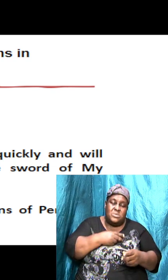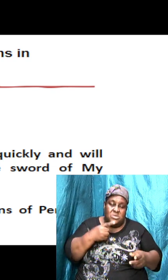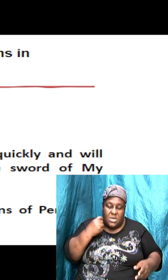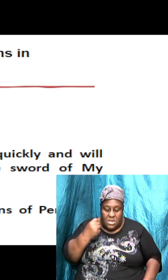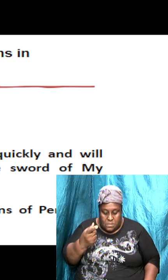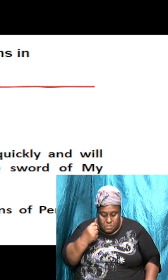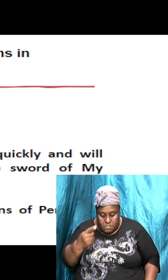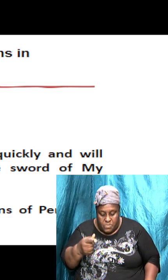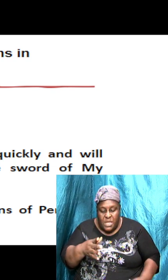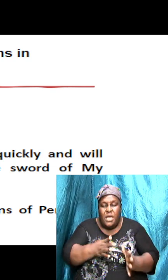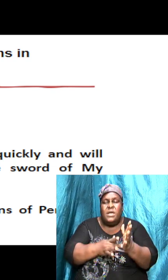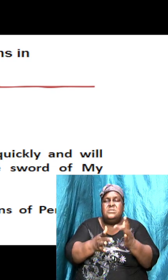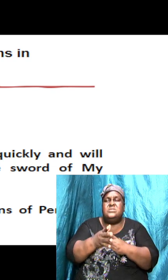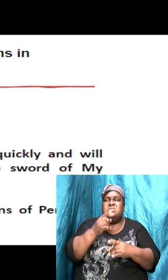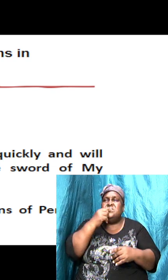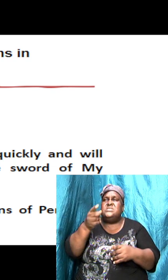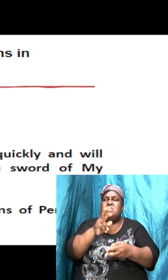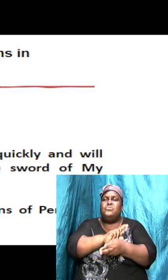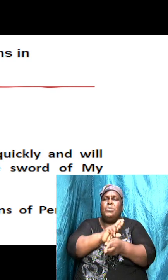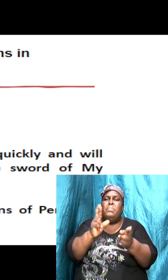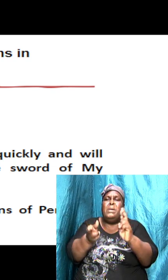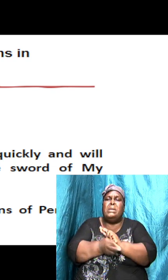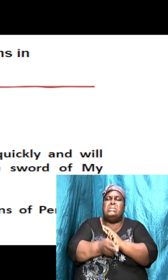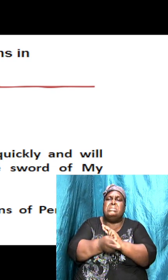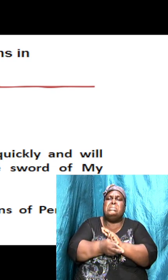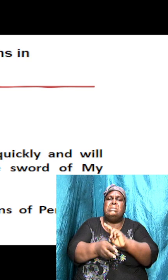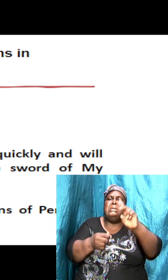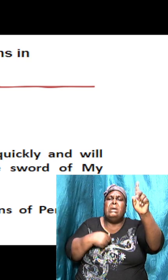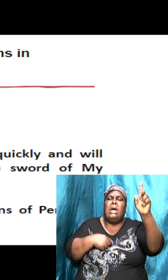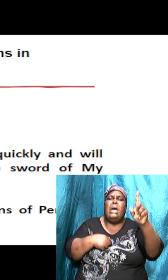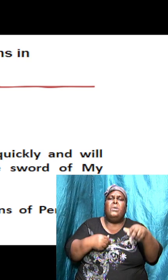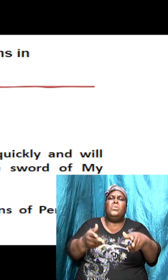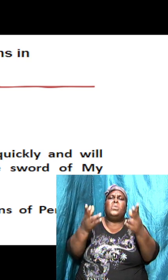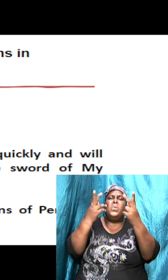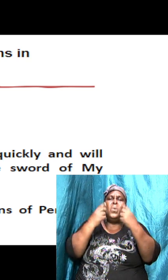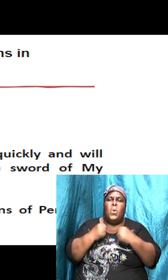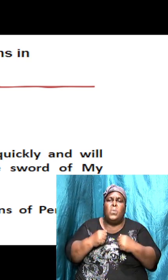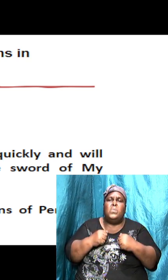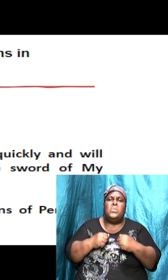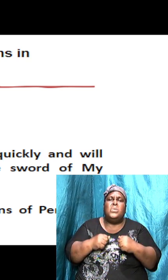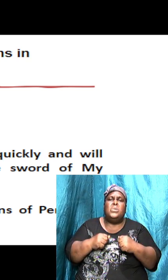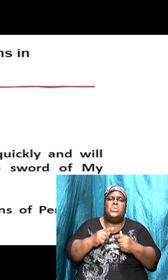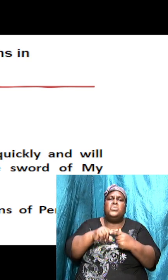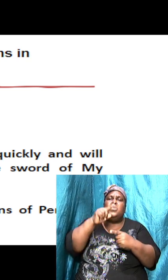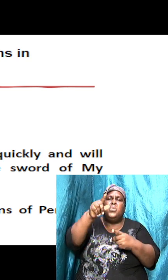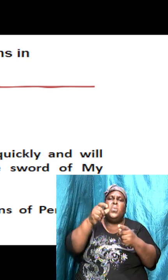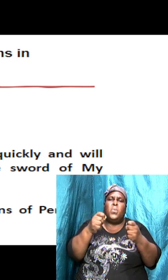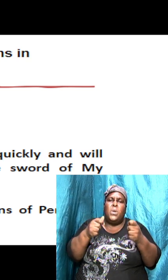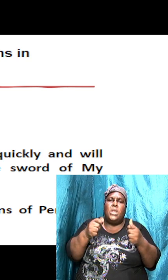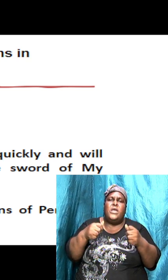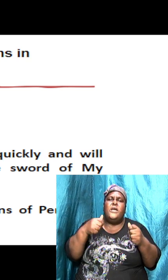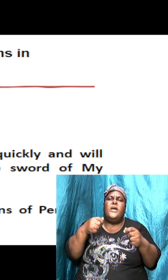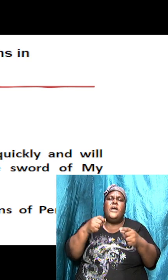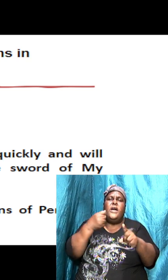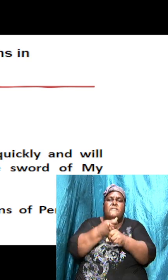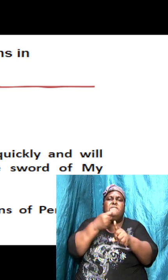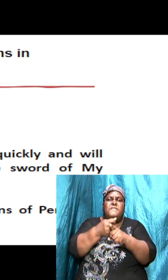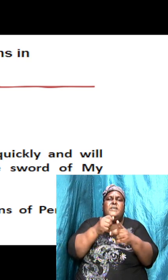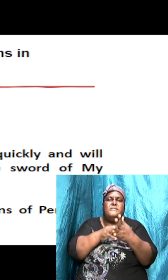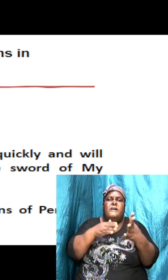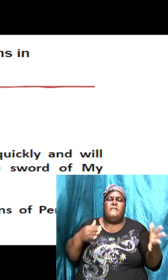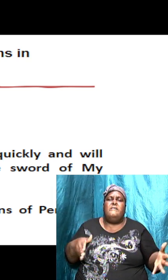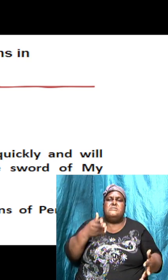said to repent or else I will come to you quickly and will fight against them with the sword of